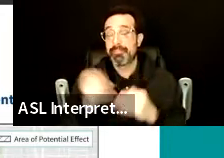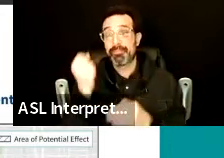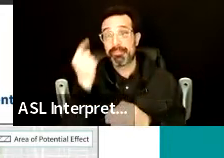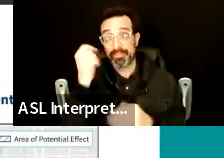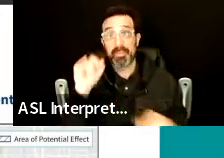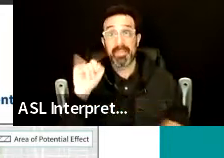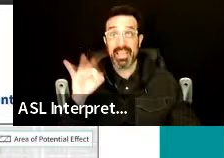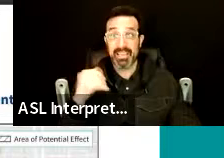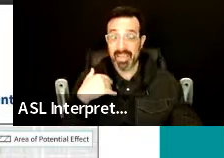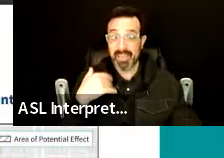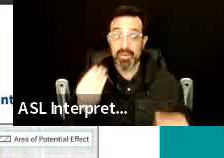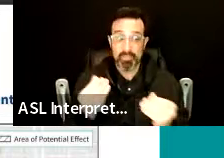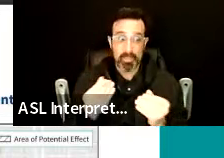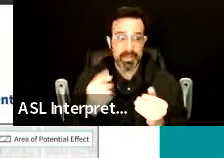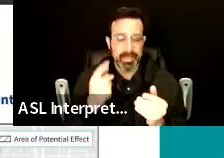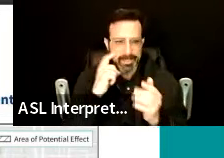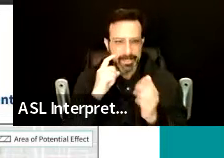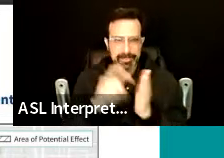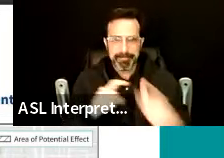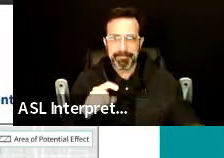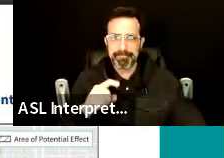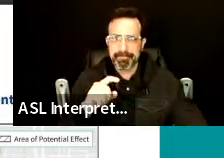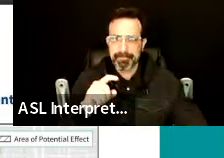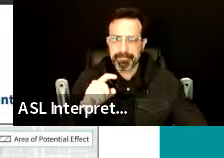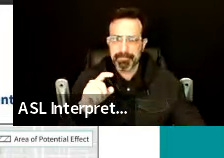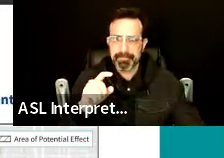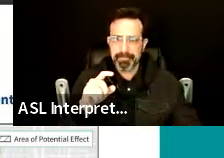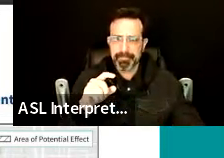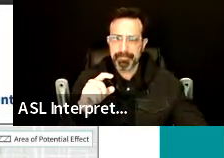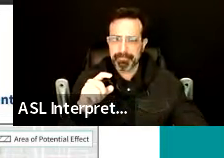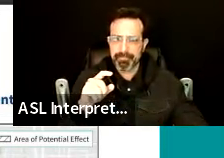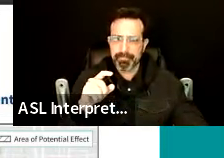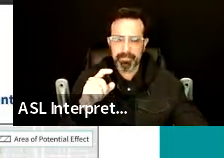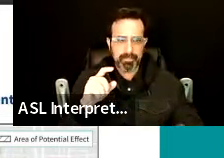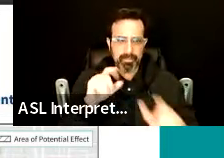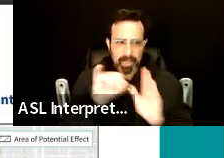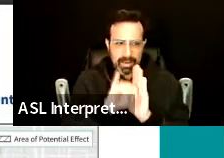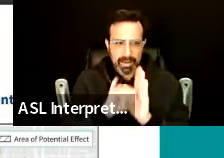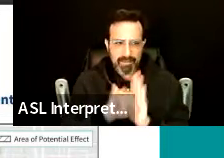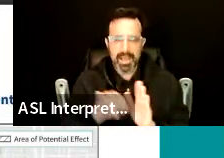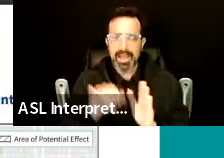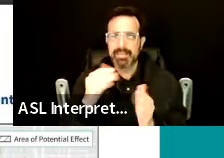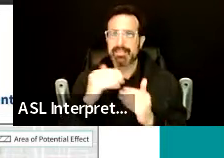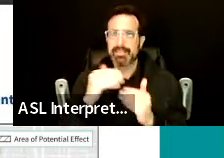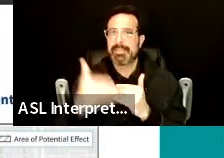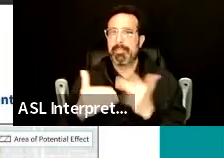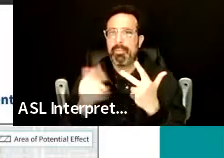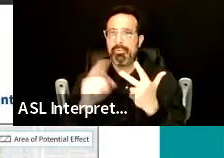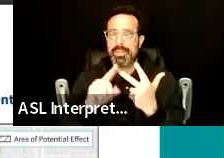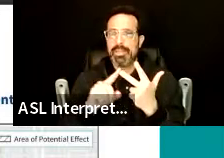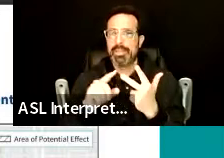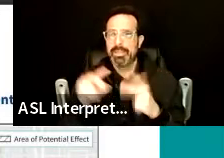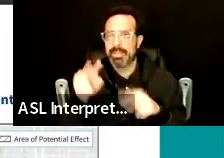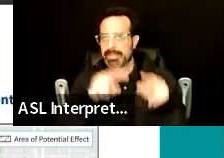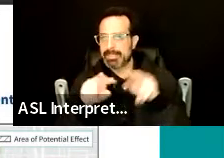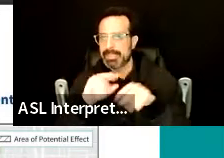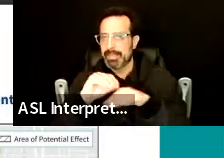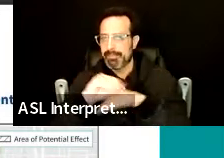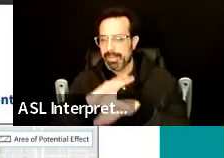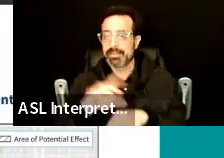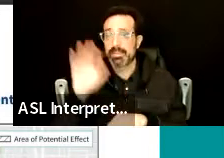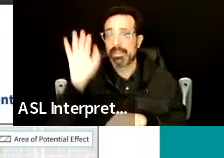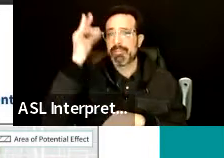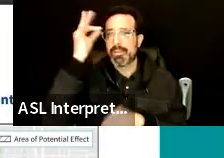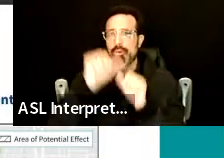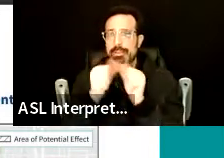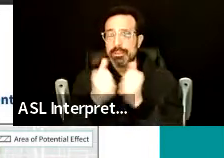there are properties that are identified, we move to the next step, step 3, assessing effects. The federal agency